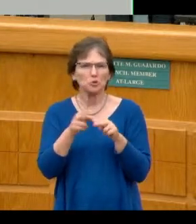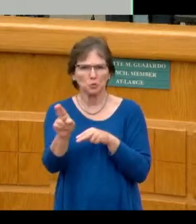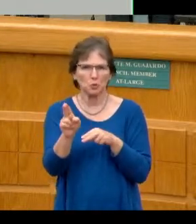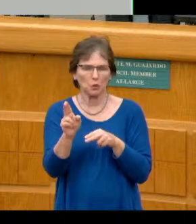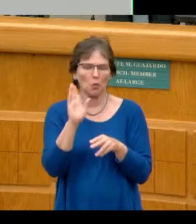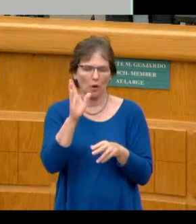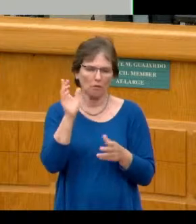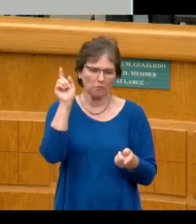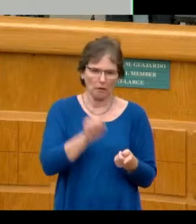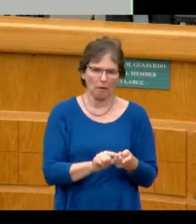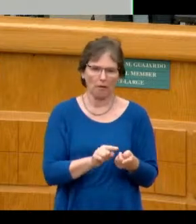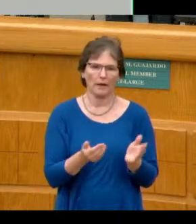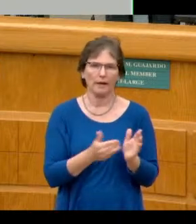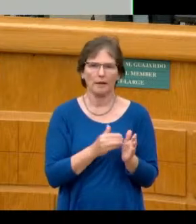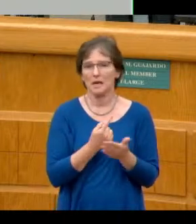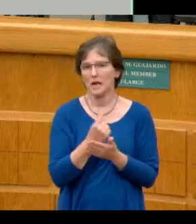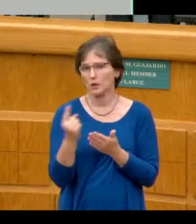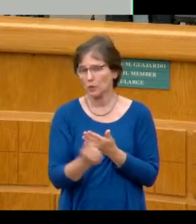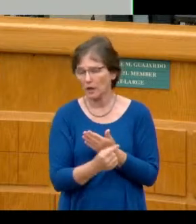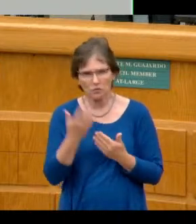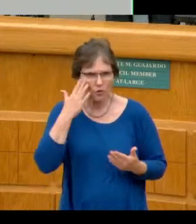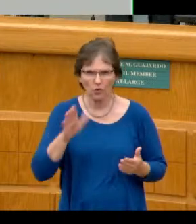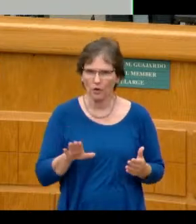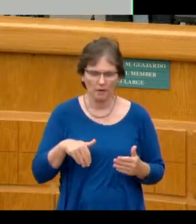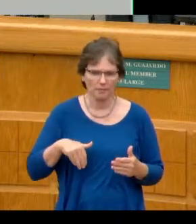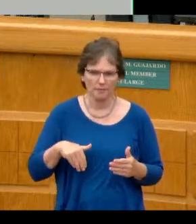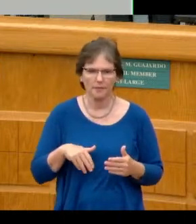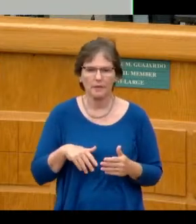sort of time scale, we're going up.